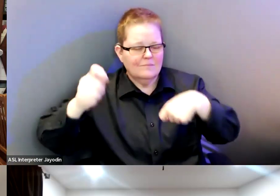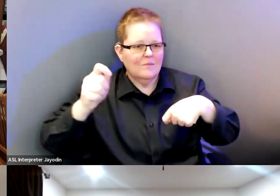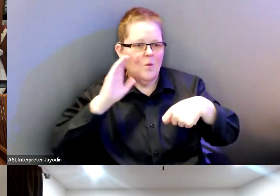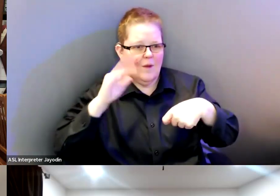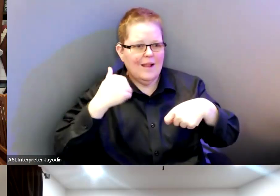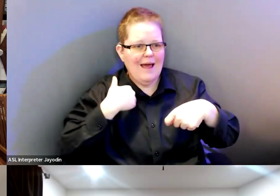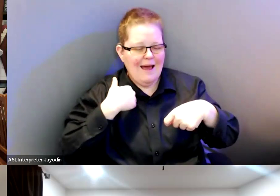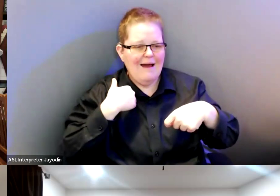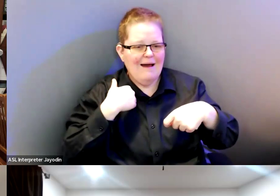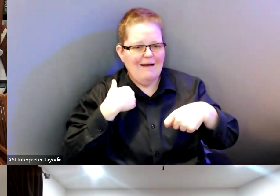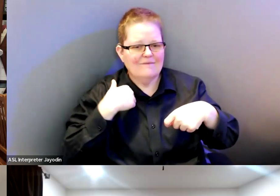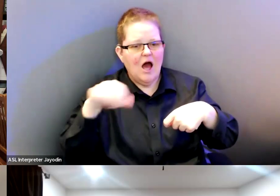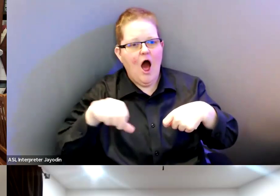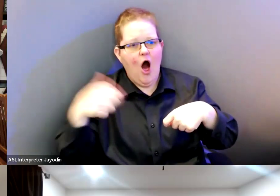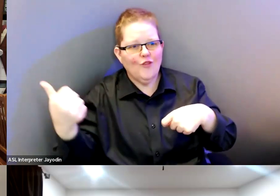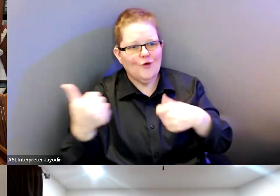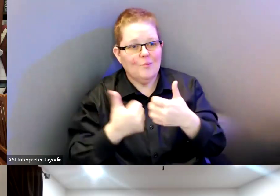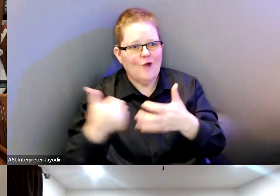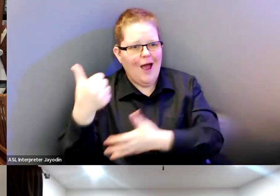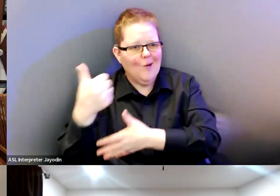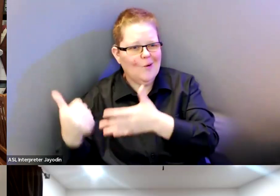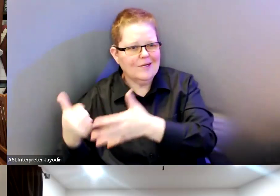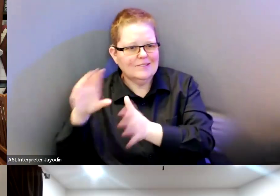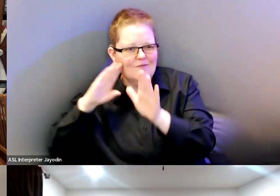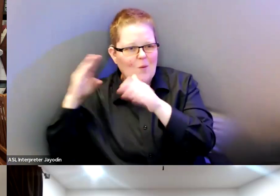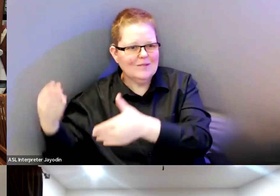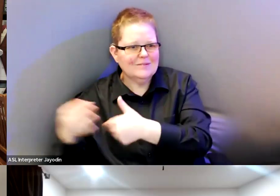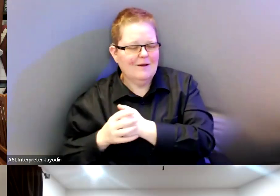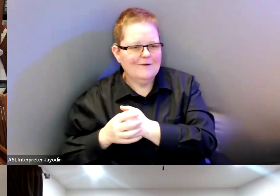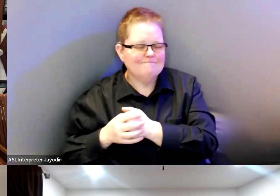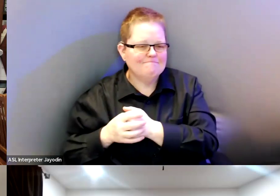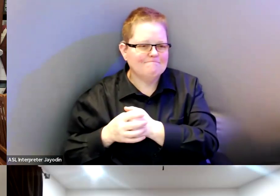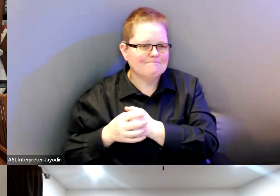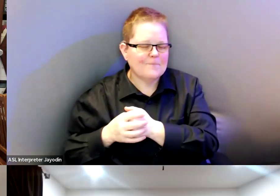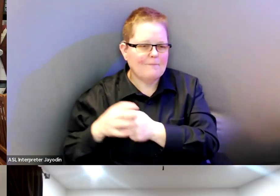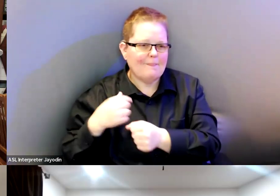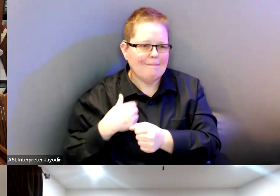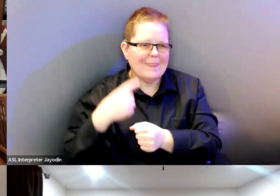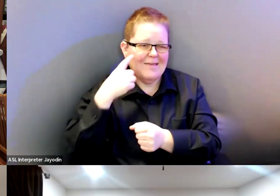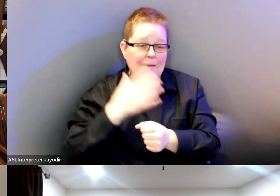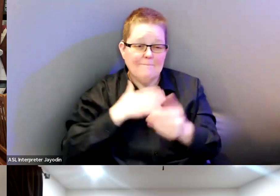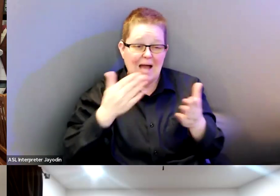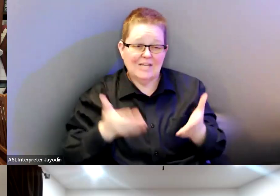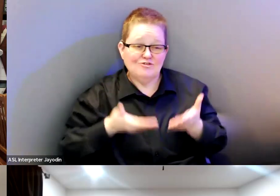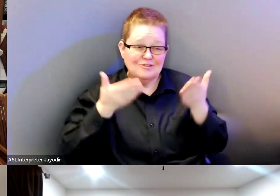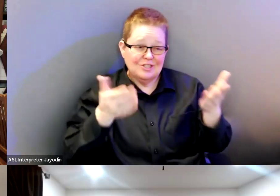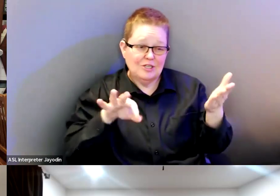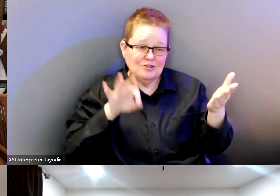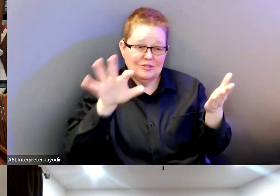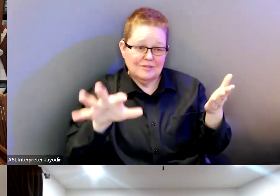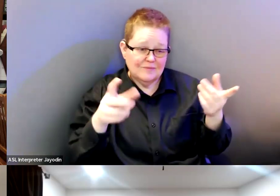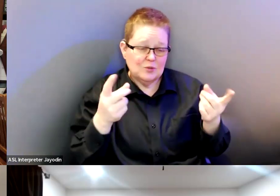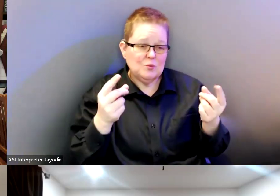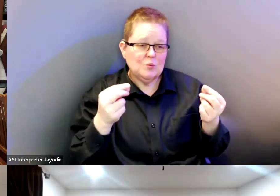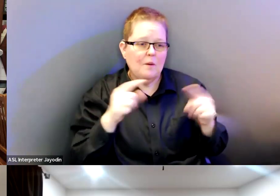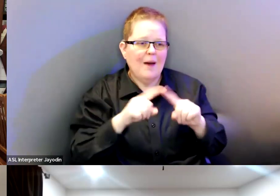stuff, but they may have other priorities. I think I have a suggestion here about like what we should do, but before I offer